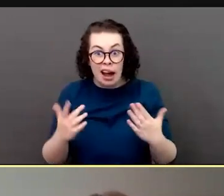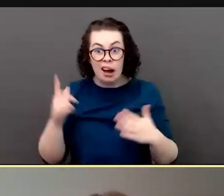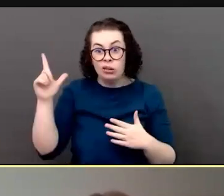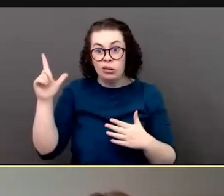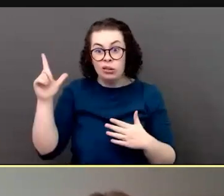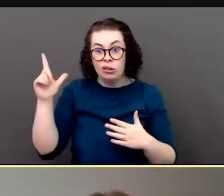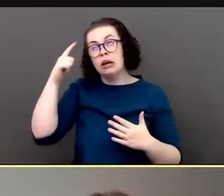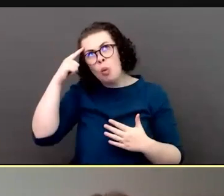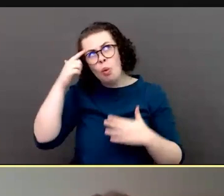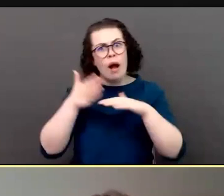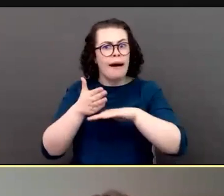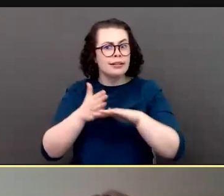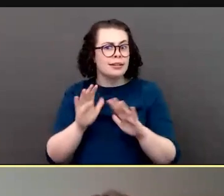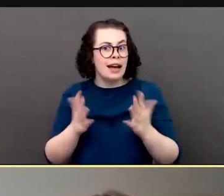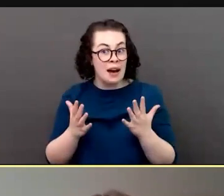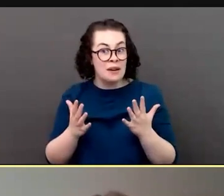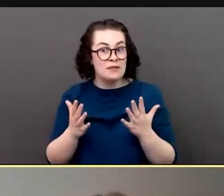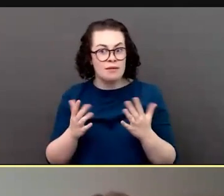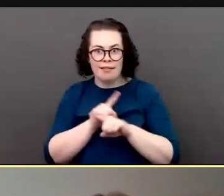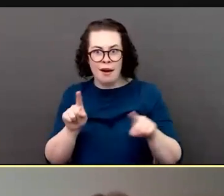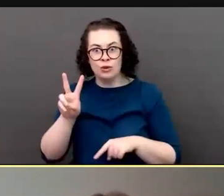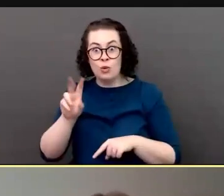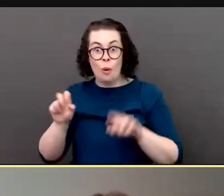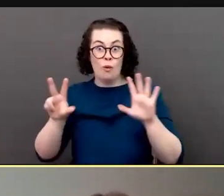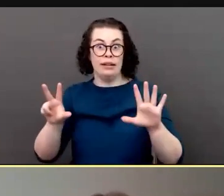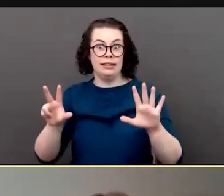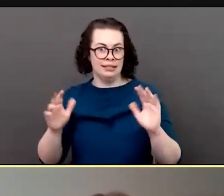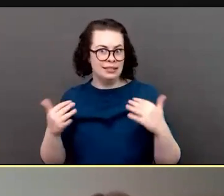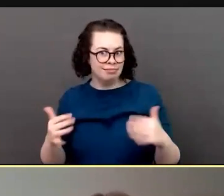the mandate. So happy to close the workshop.